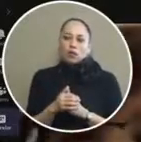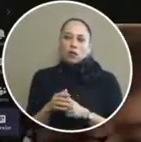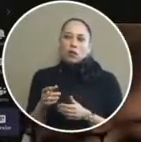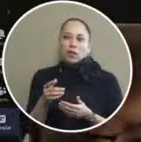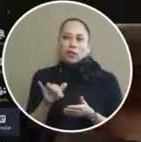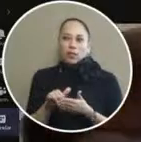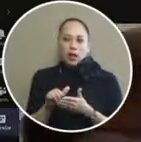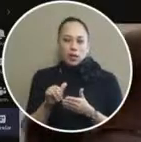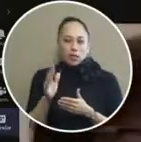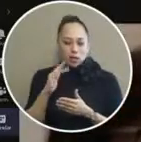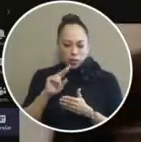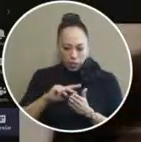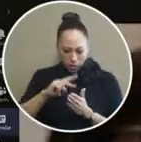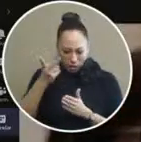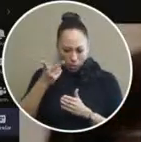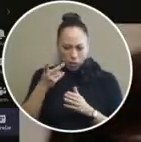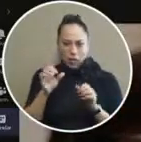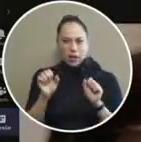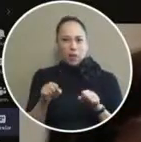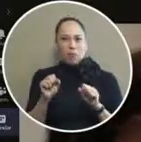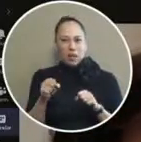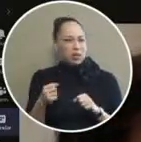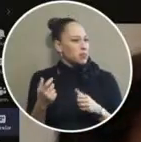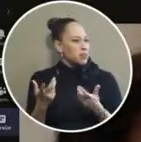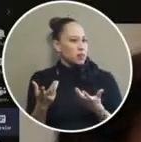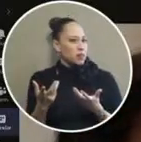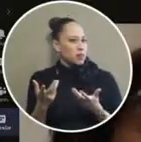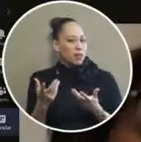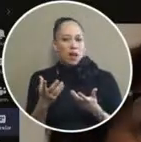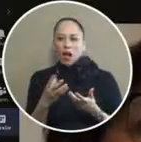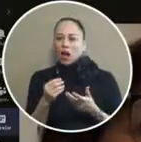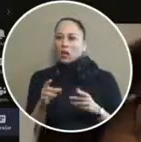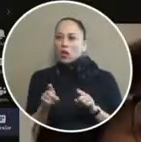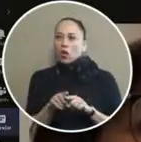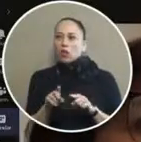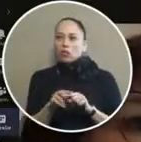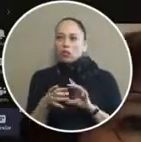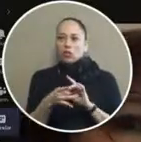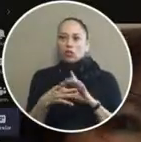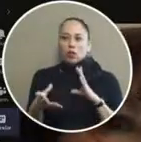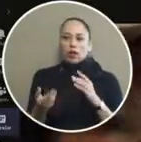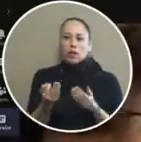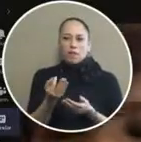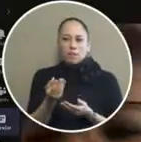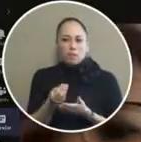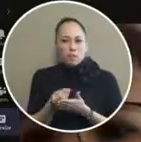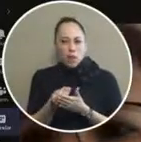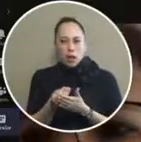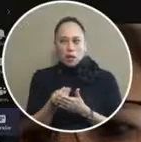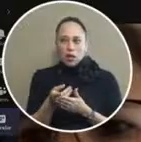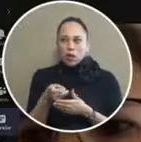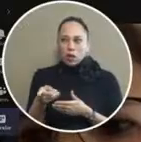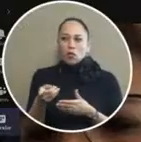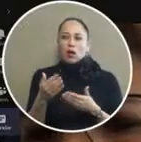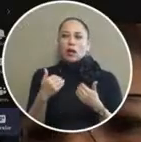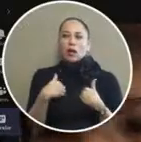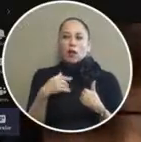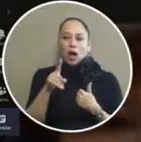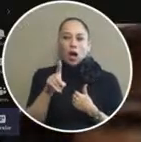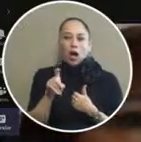be doubling the capacity about that. And then as part of the relief funds, right, you're going to be getting